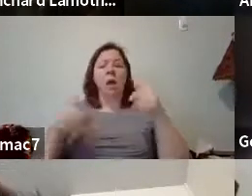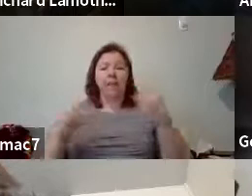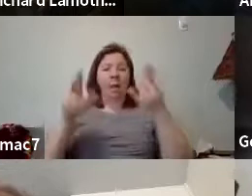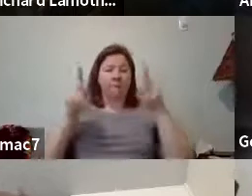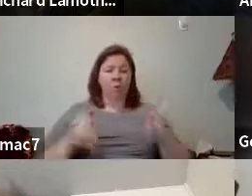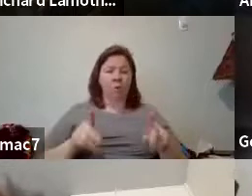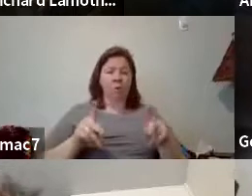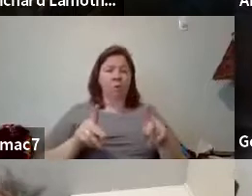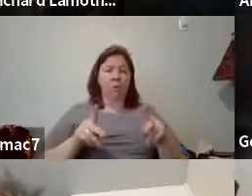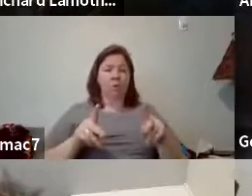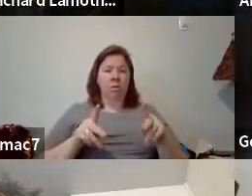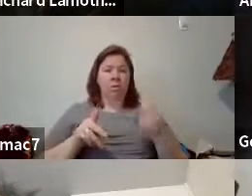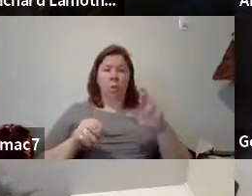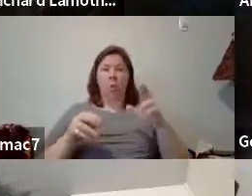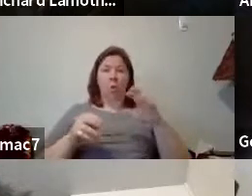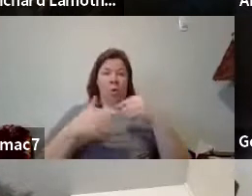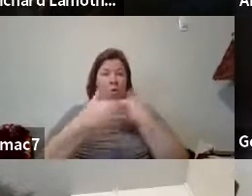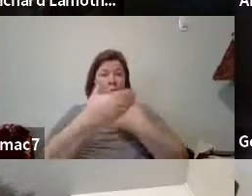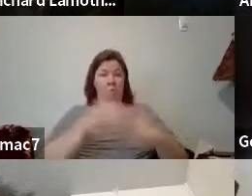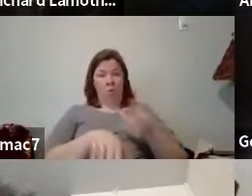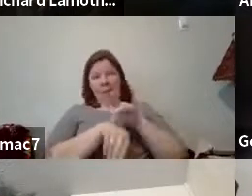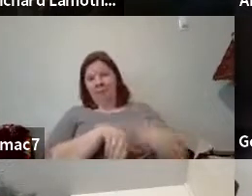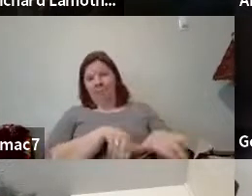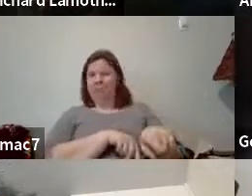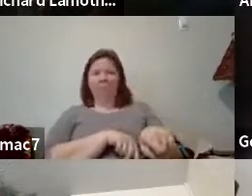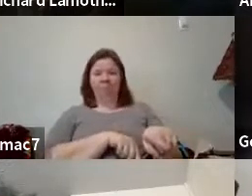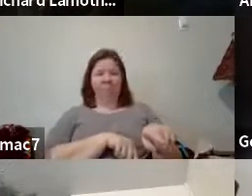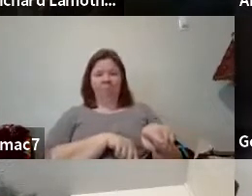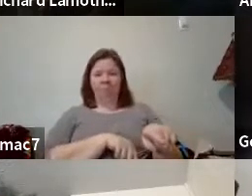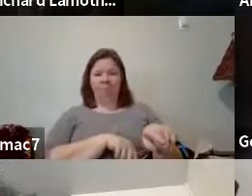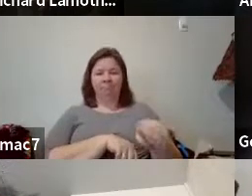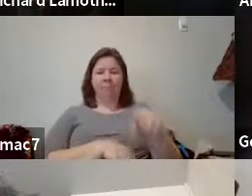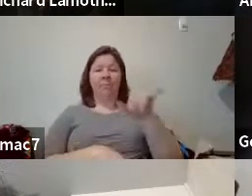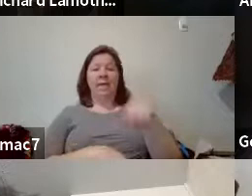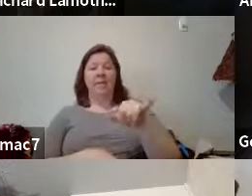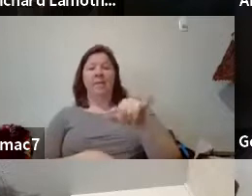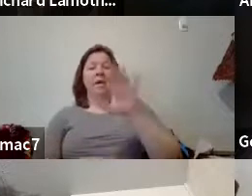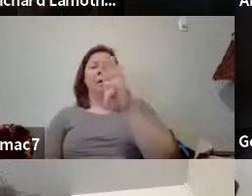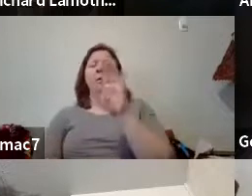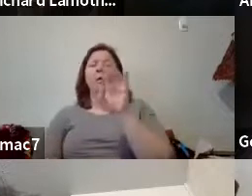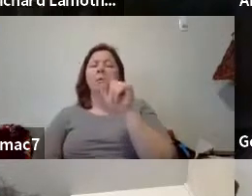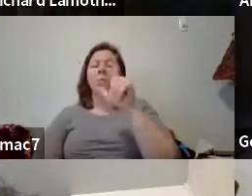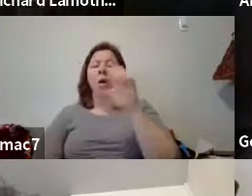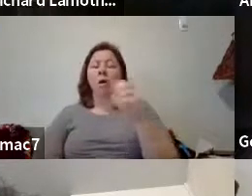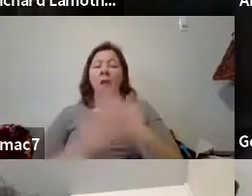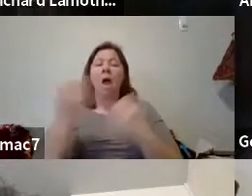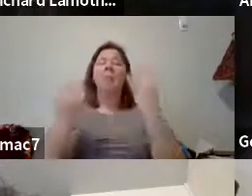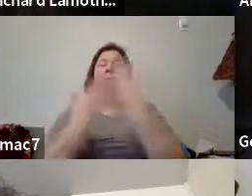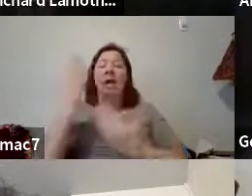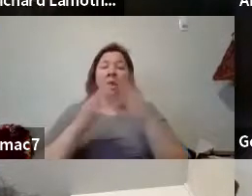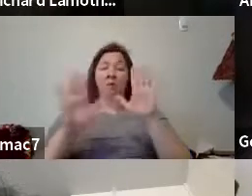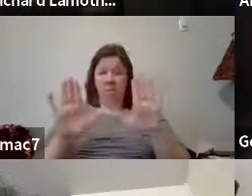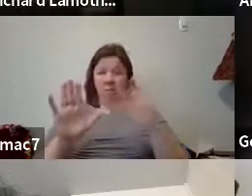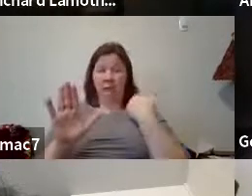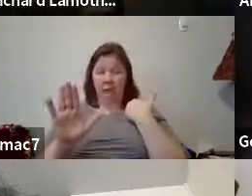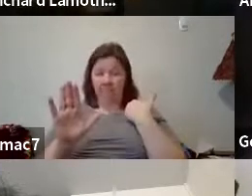personnel, not to let the room be the thing that is the bottleneck. The bottleneck is always how many hands I've got.